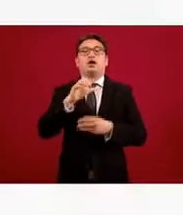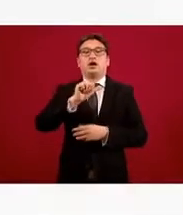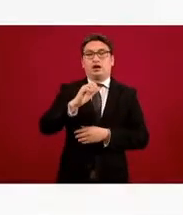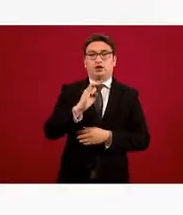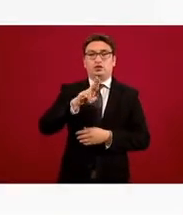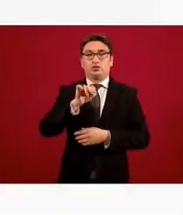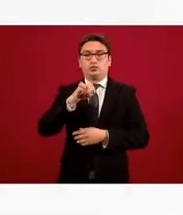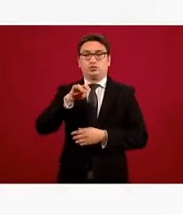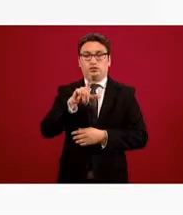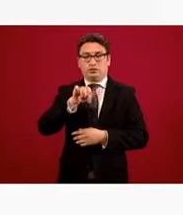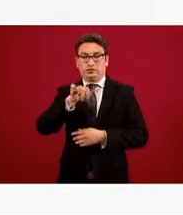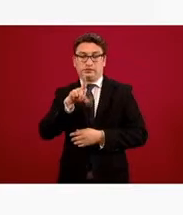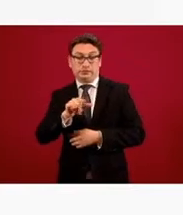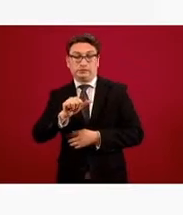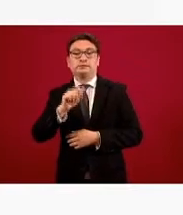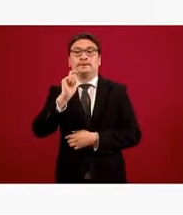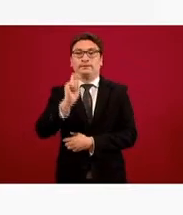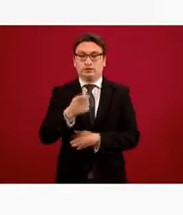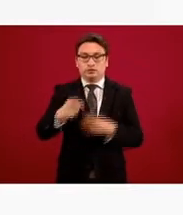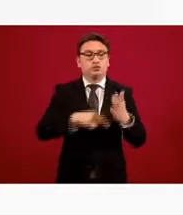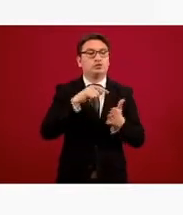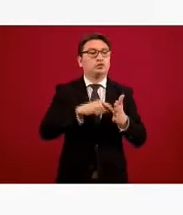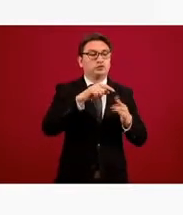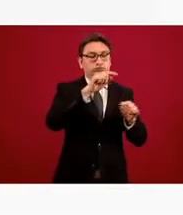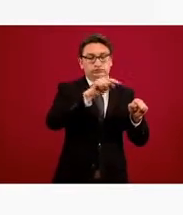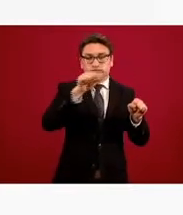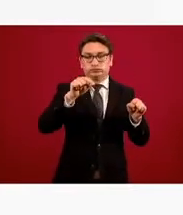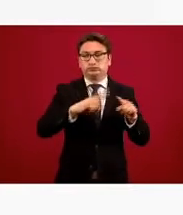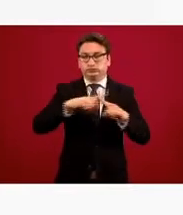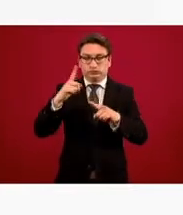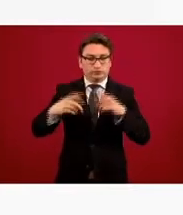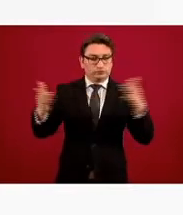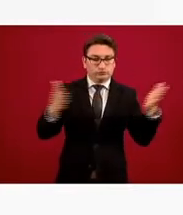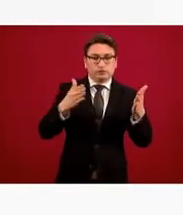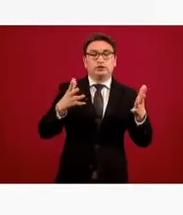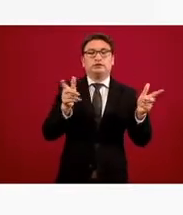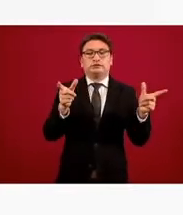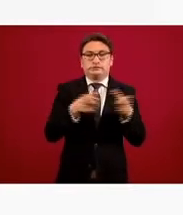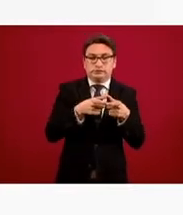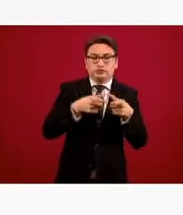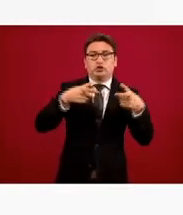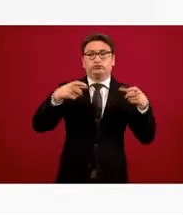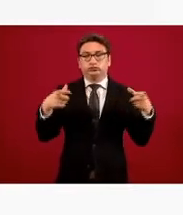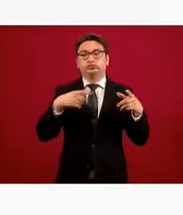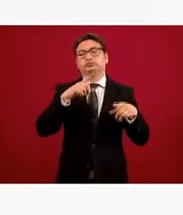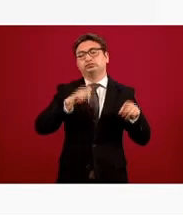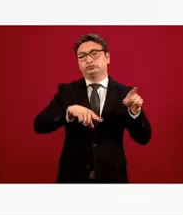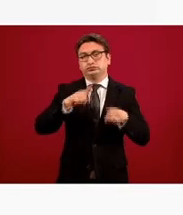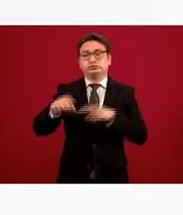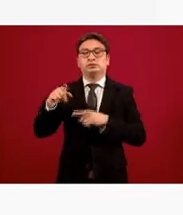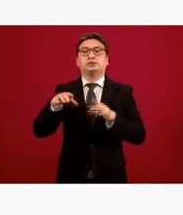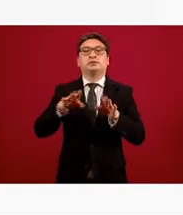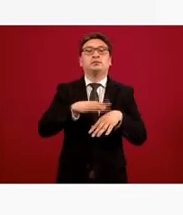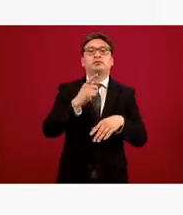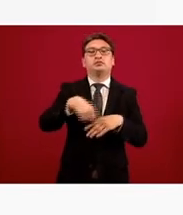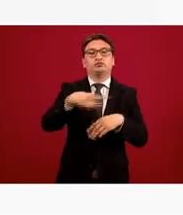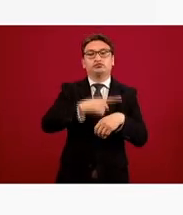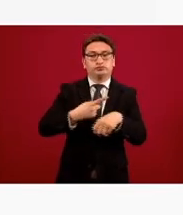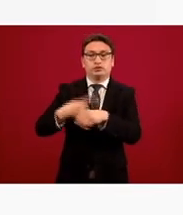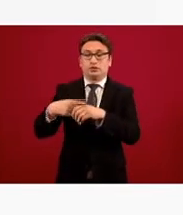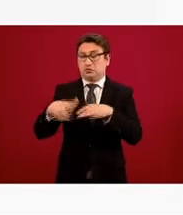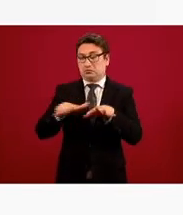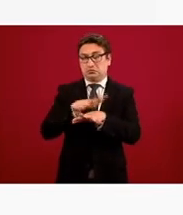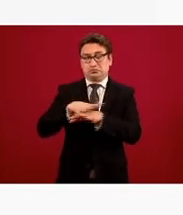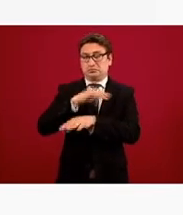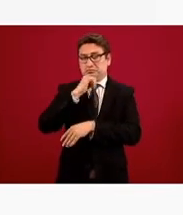statistic that is called accumulated incidence rate, and this is better to compare the intensity of the disease in different